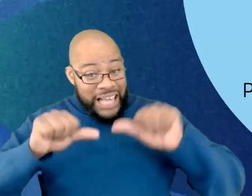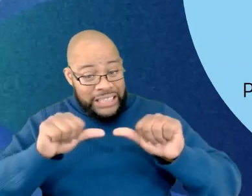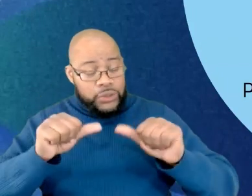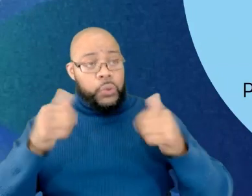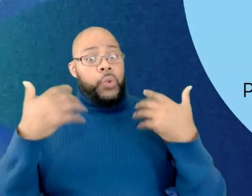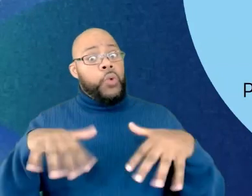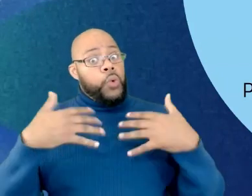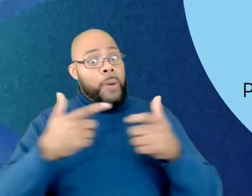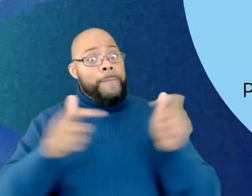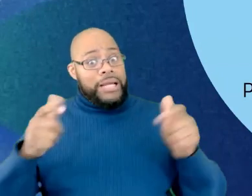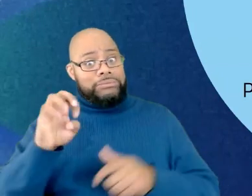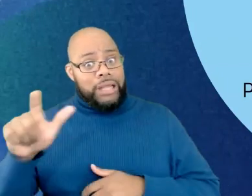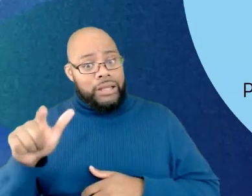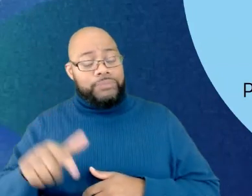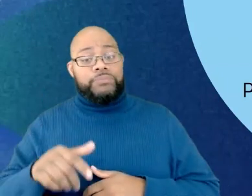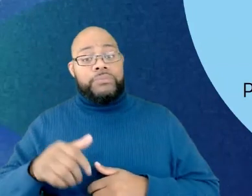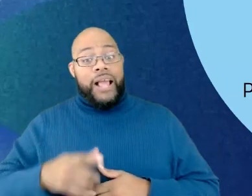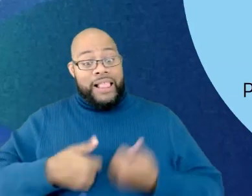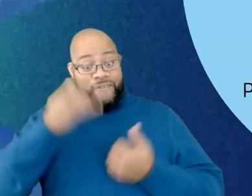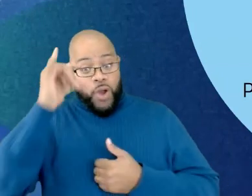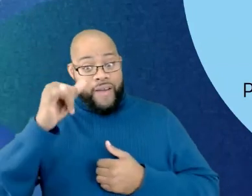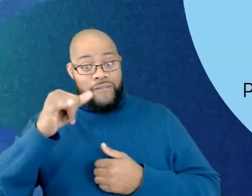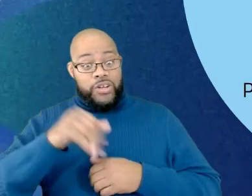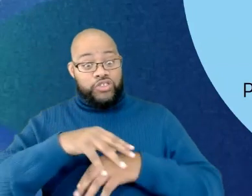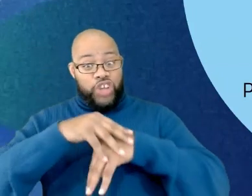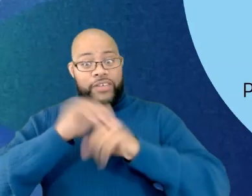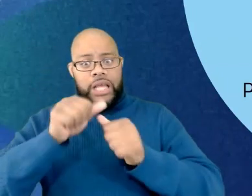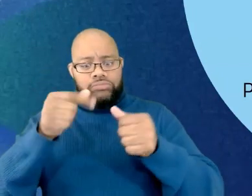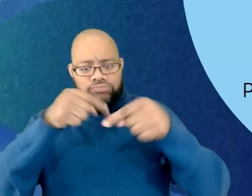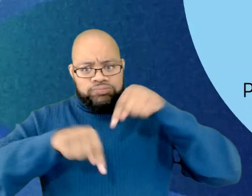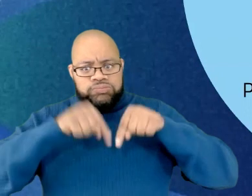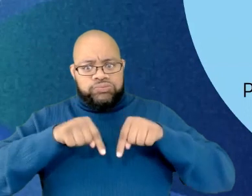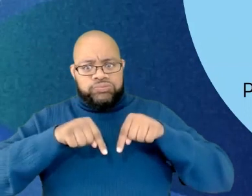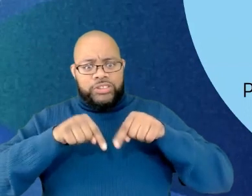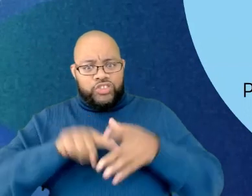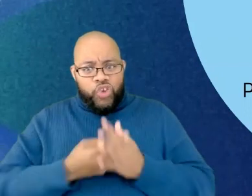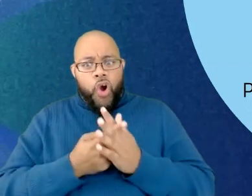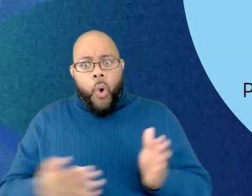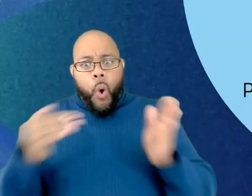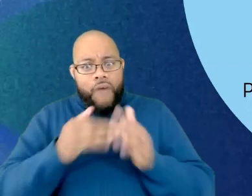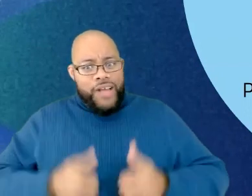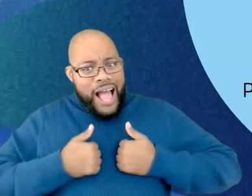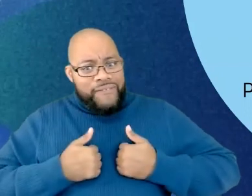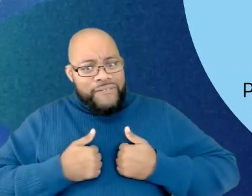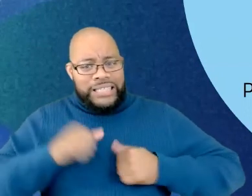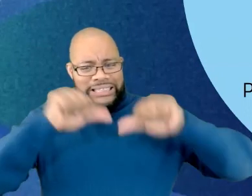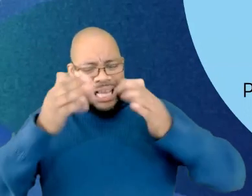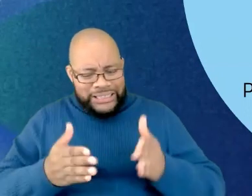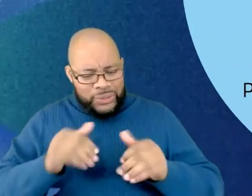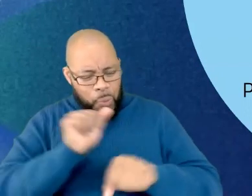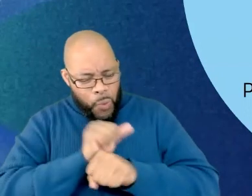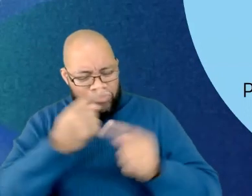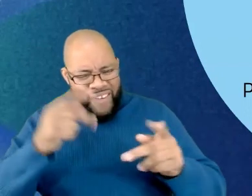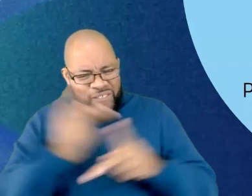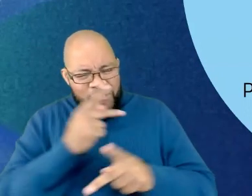are huge. Somehow the immortal jellyfish can de-age itself and essentially restart its life. Scientists are working now